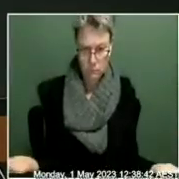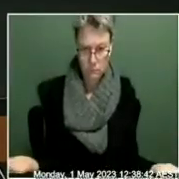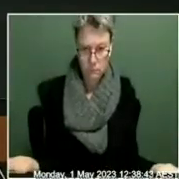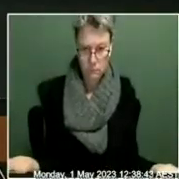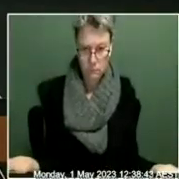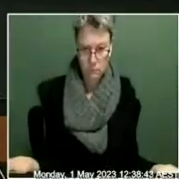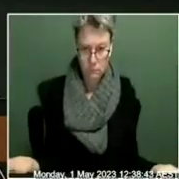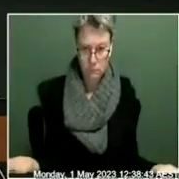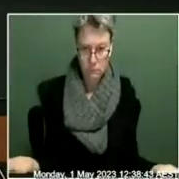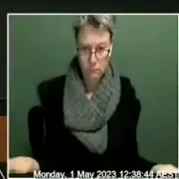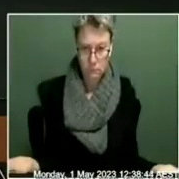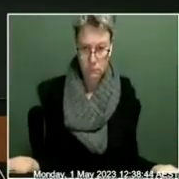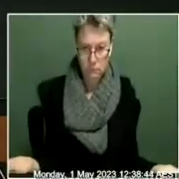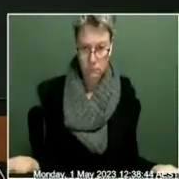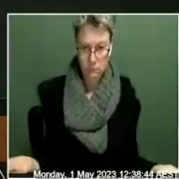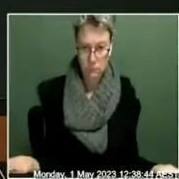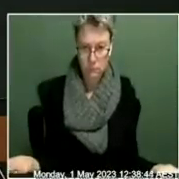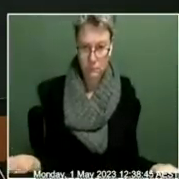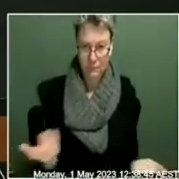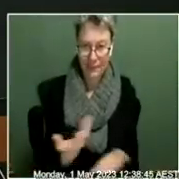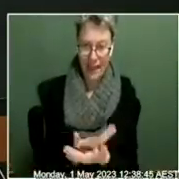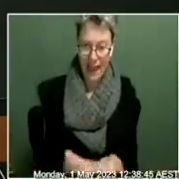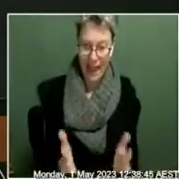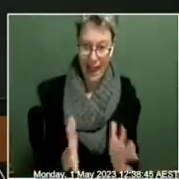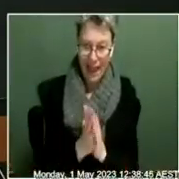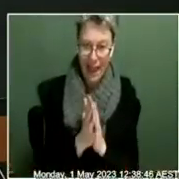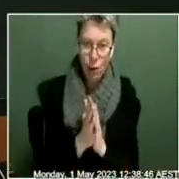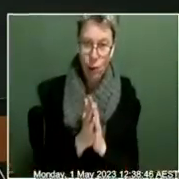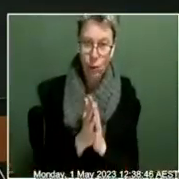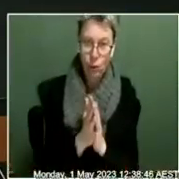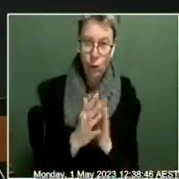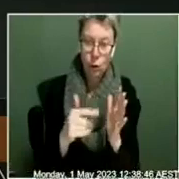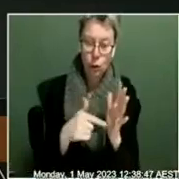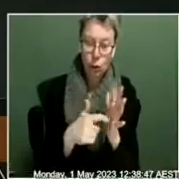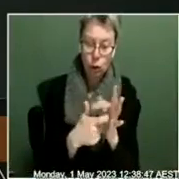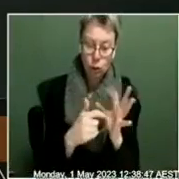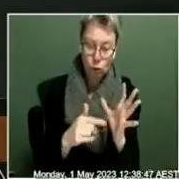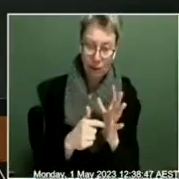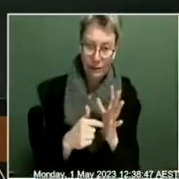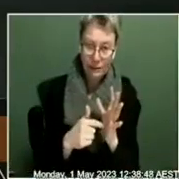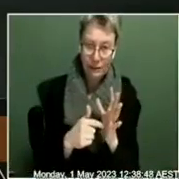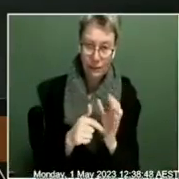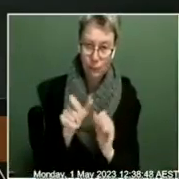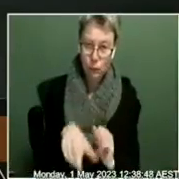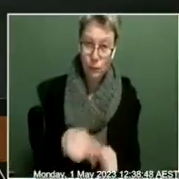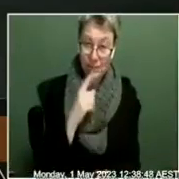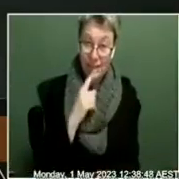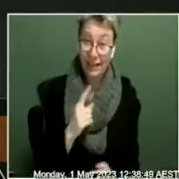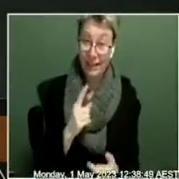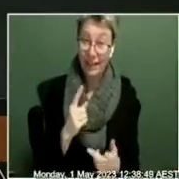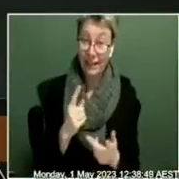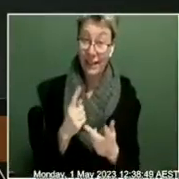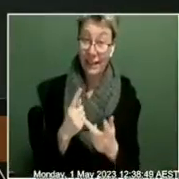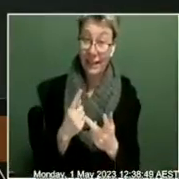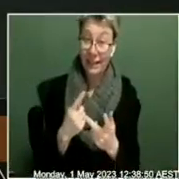So you're saying if you're not incarcerated, this is what you get. If you're incarcerated, you get less